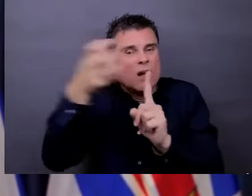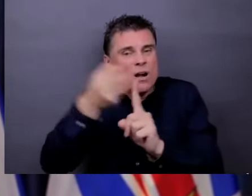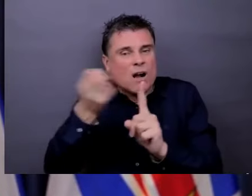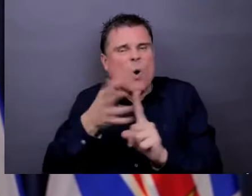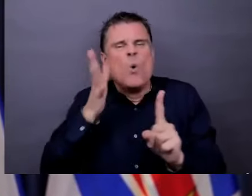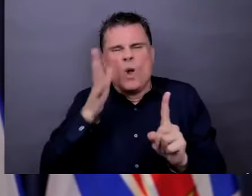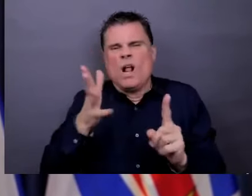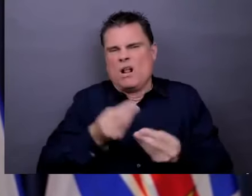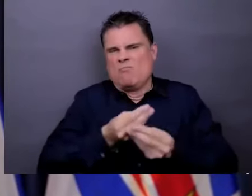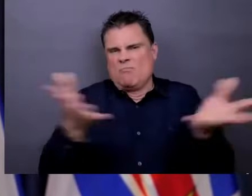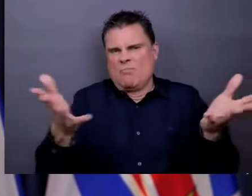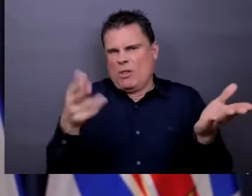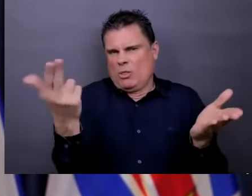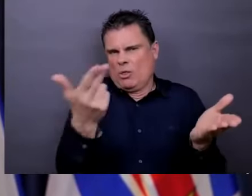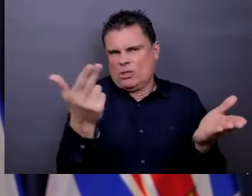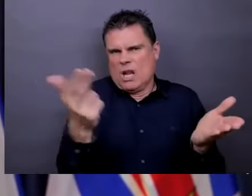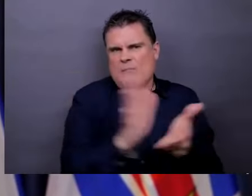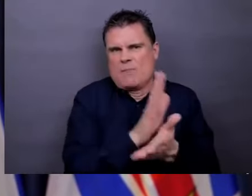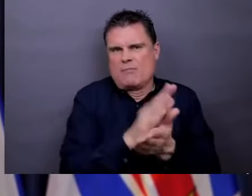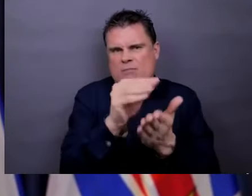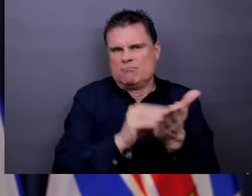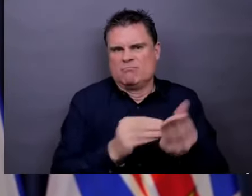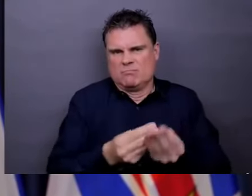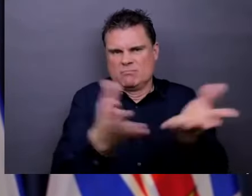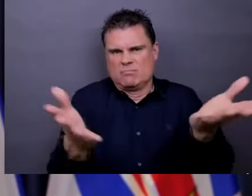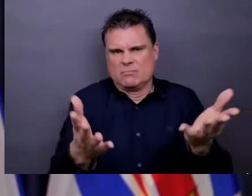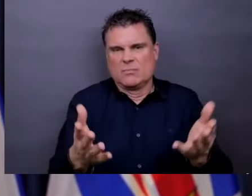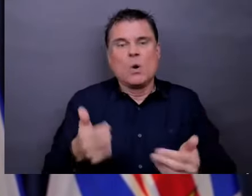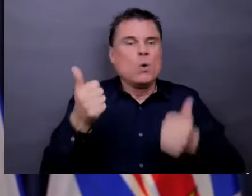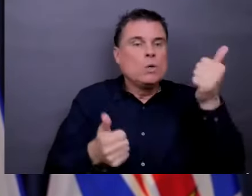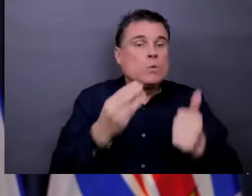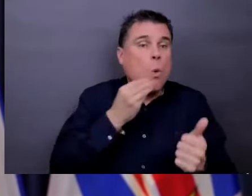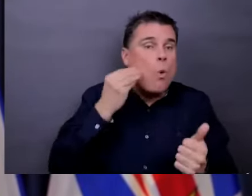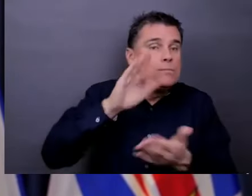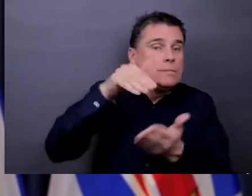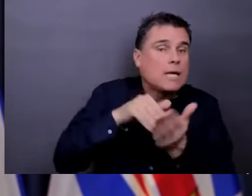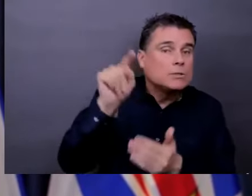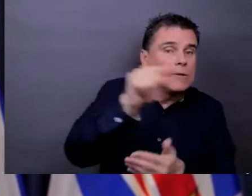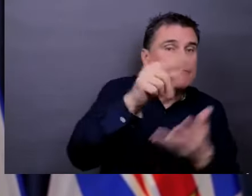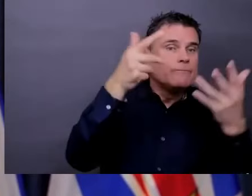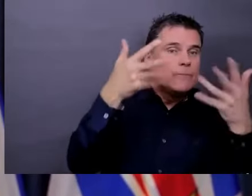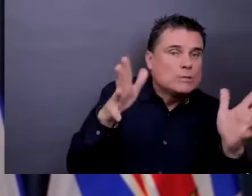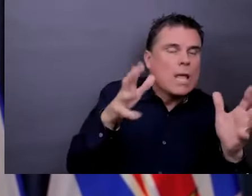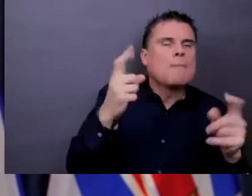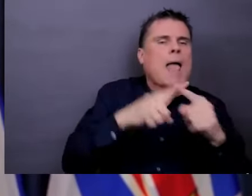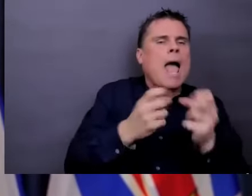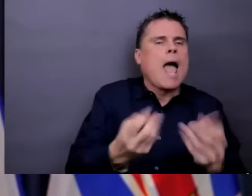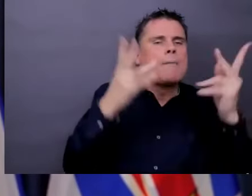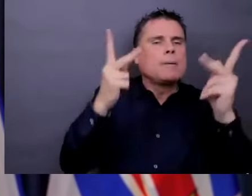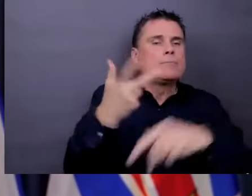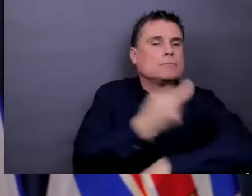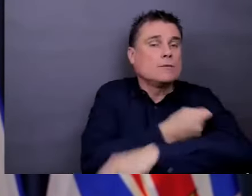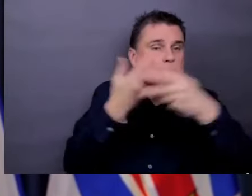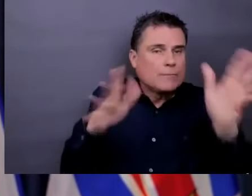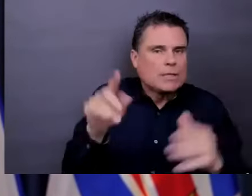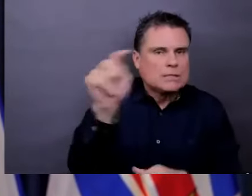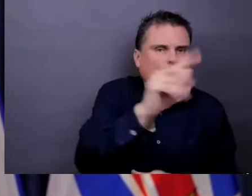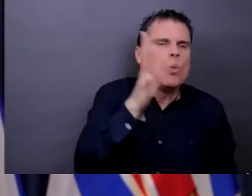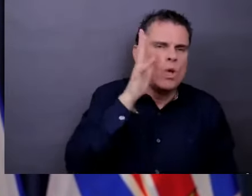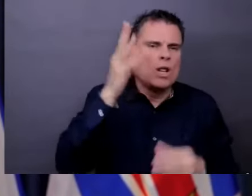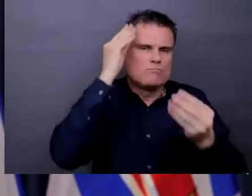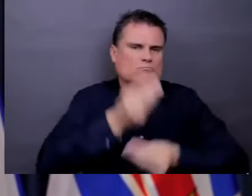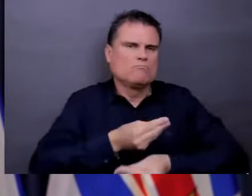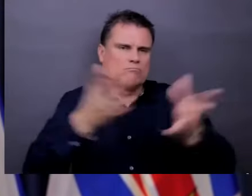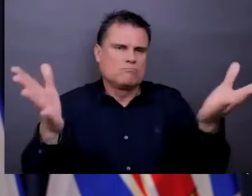and Friday, and we'll put that information out for everyone to see. But I think it's pretty uniformly high across health